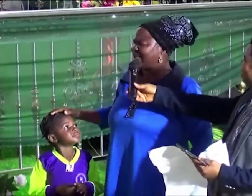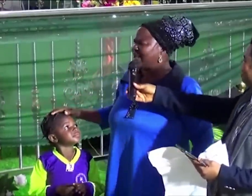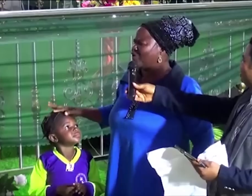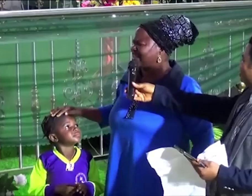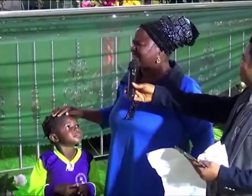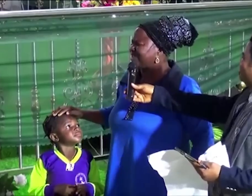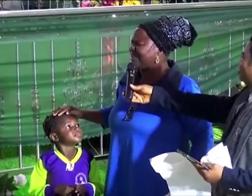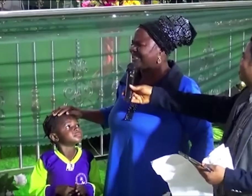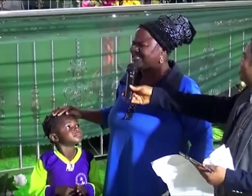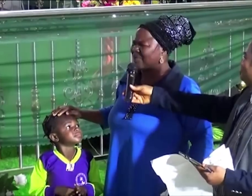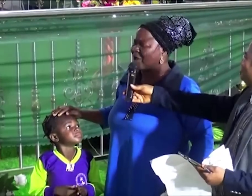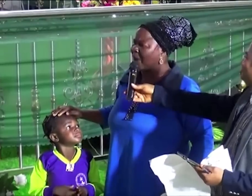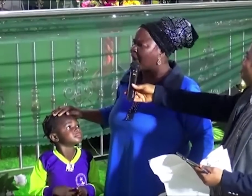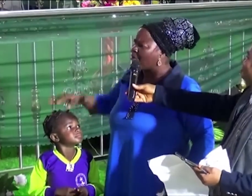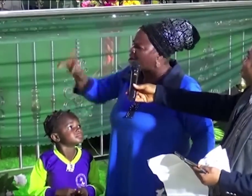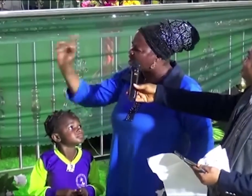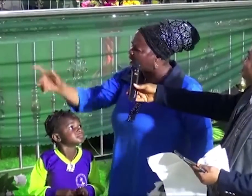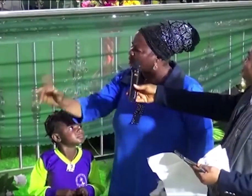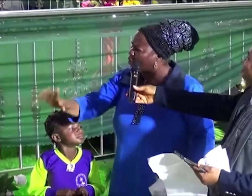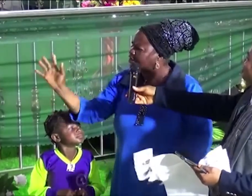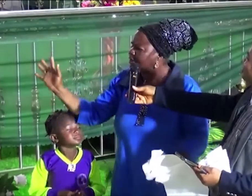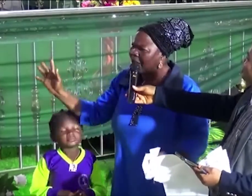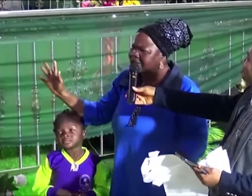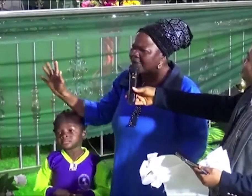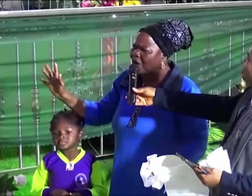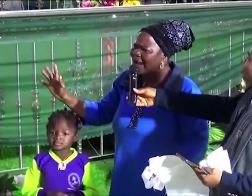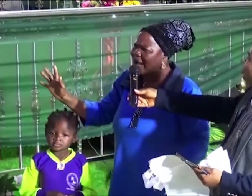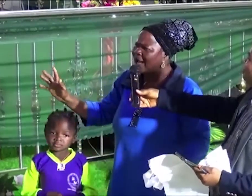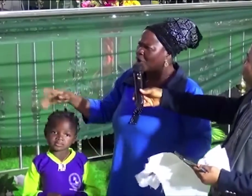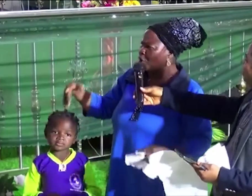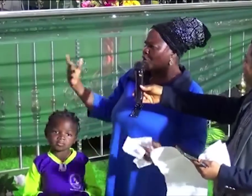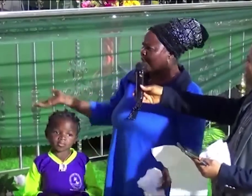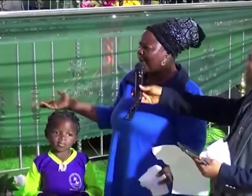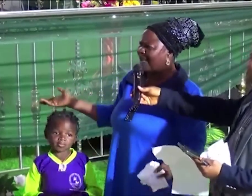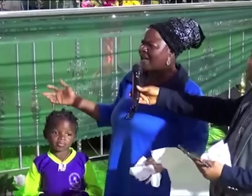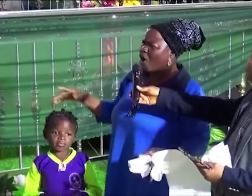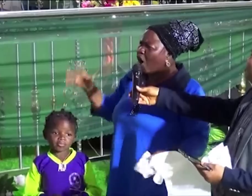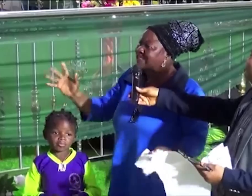is the meaning se bi oba mo ni iyen pe wo ti mo se bi oba yibo den